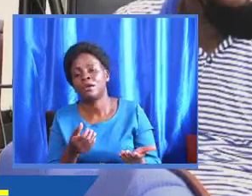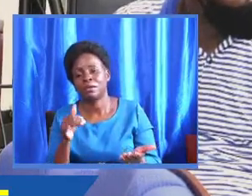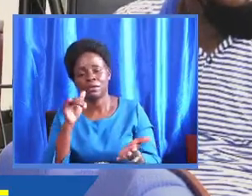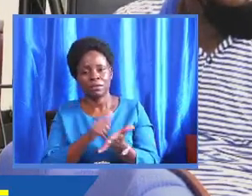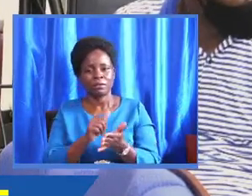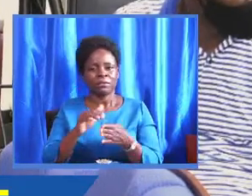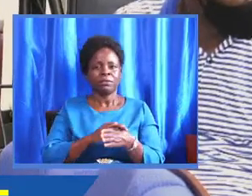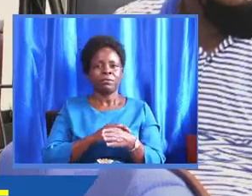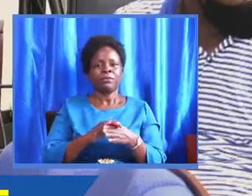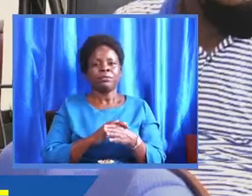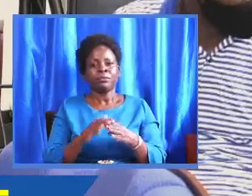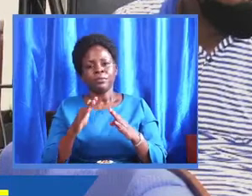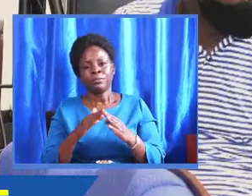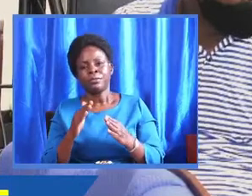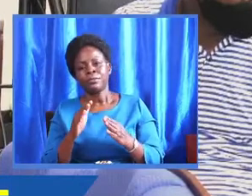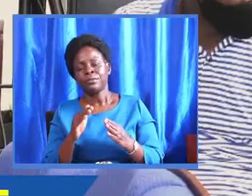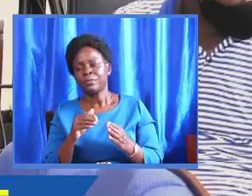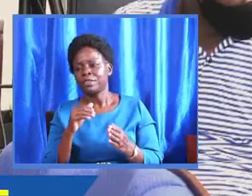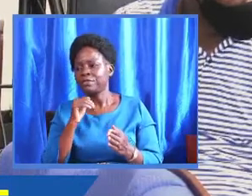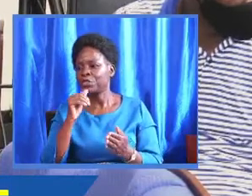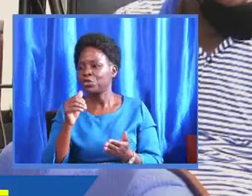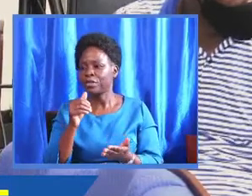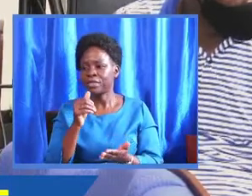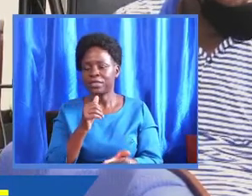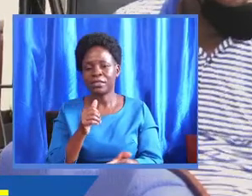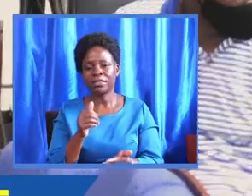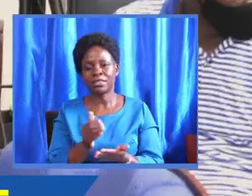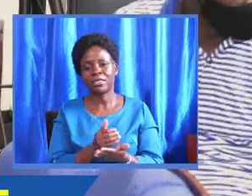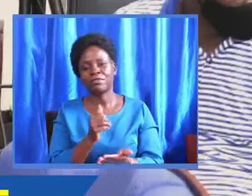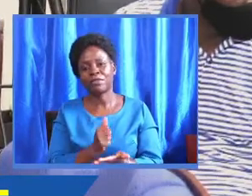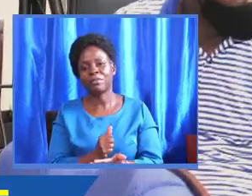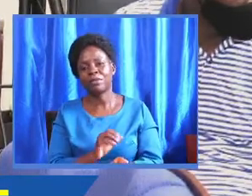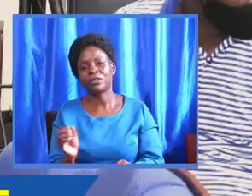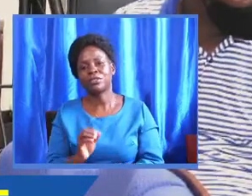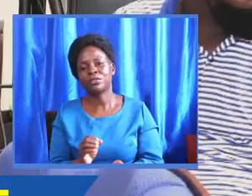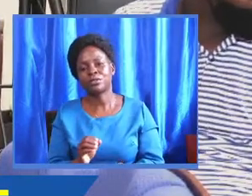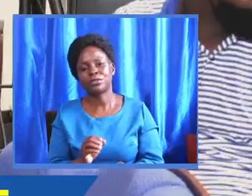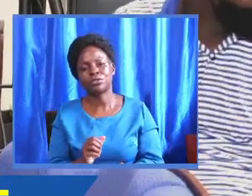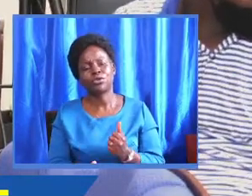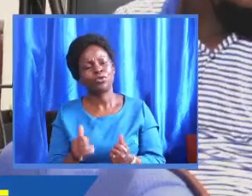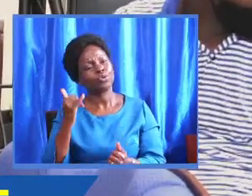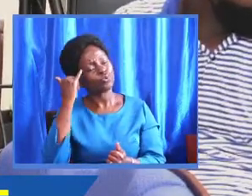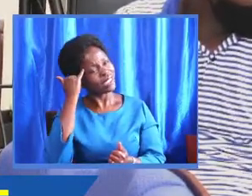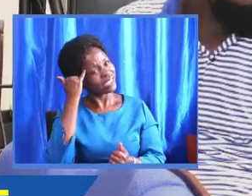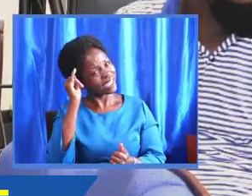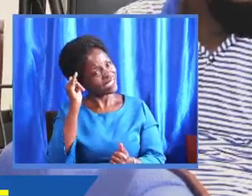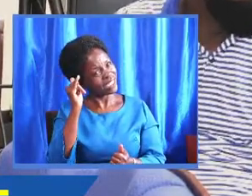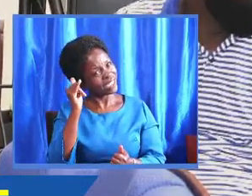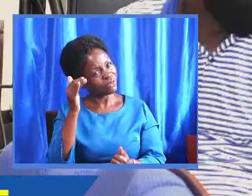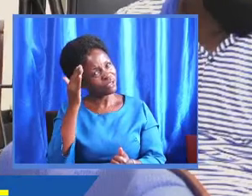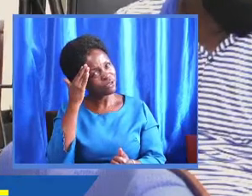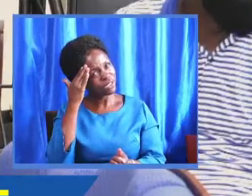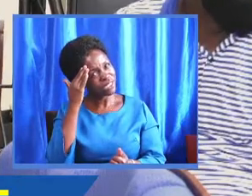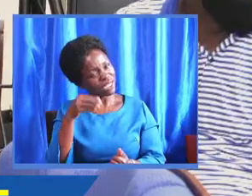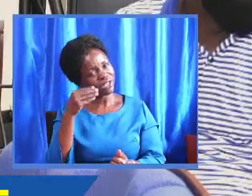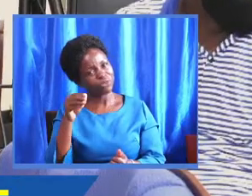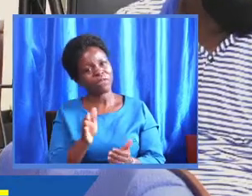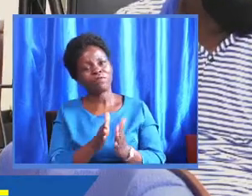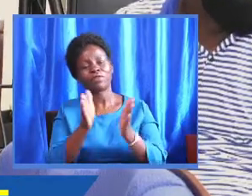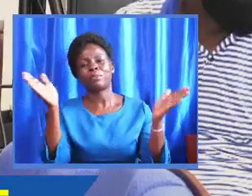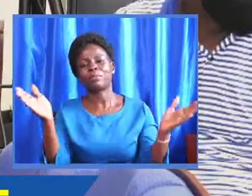like estates business if they are not going to save with banks? Which ideology or which knowledge can you give to the